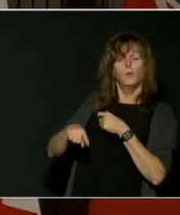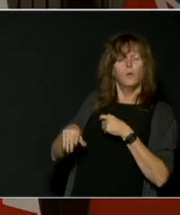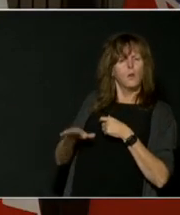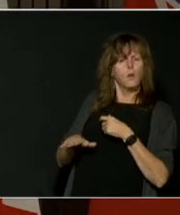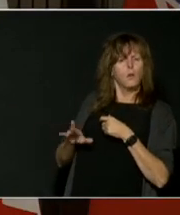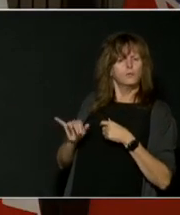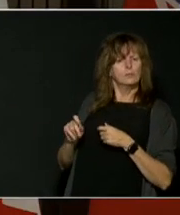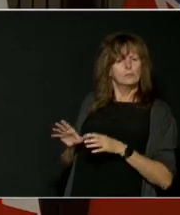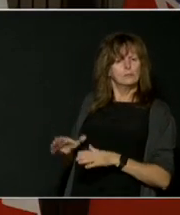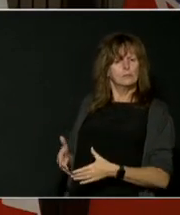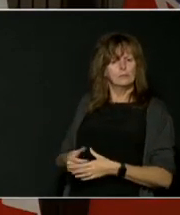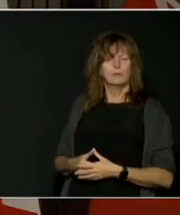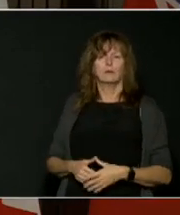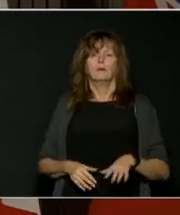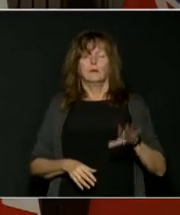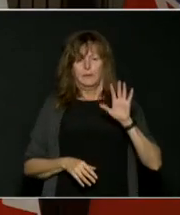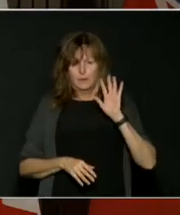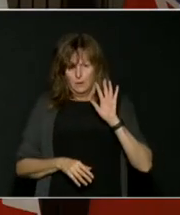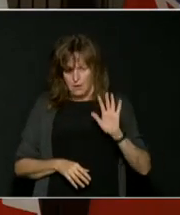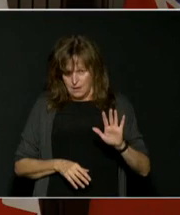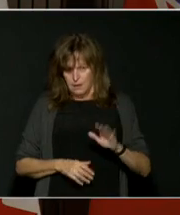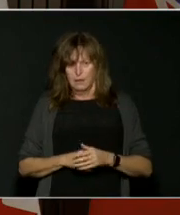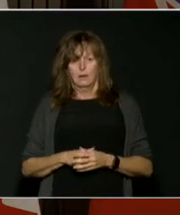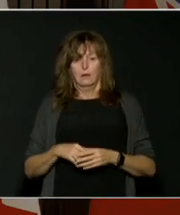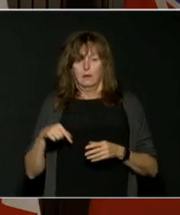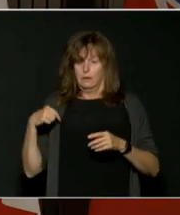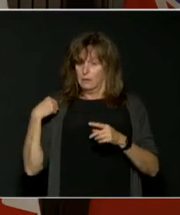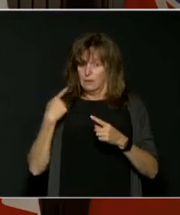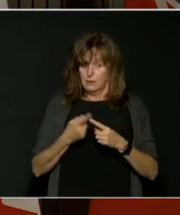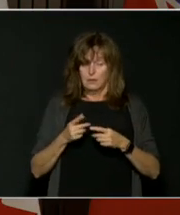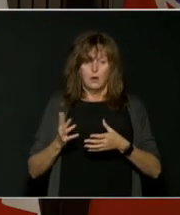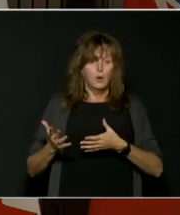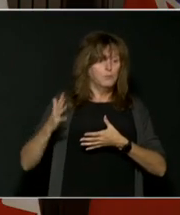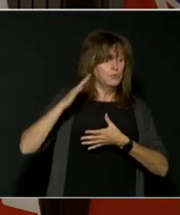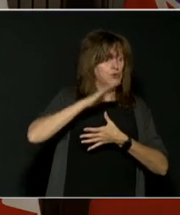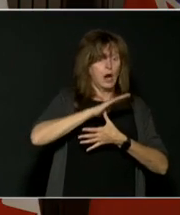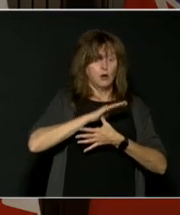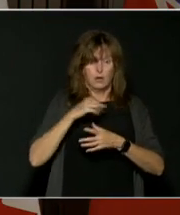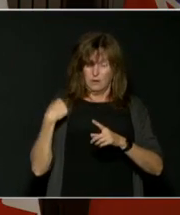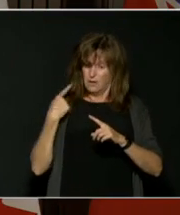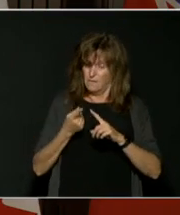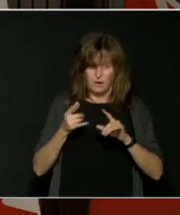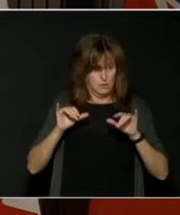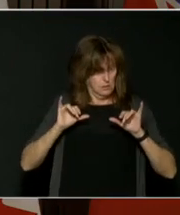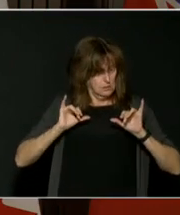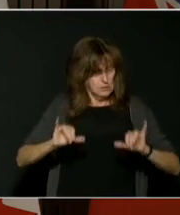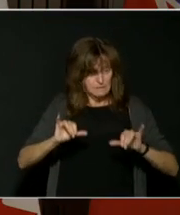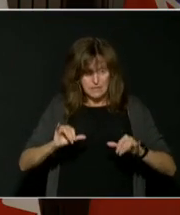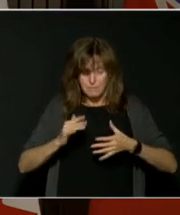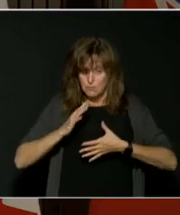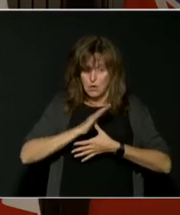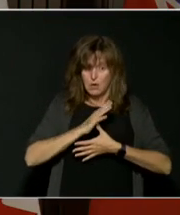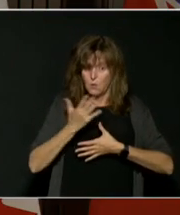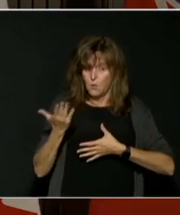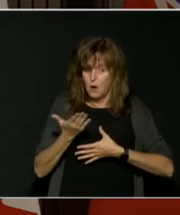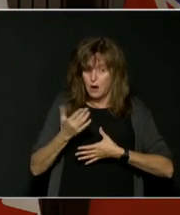Well, I mean, so far our priorities have been the same as they still are, which is people